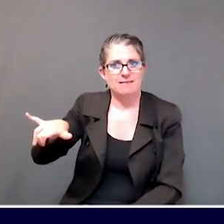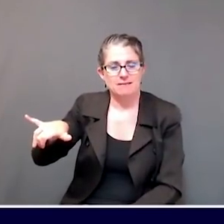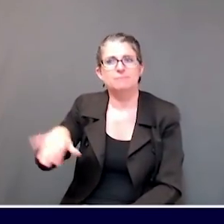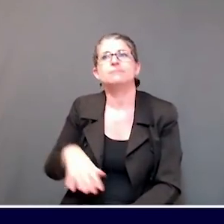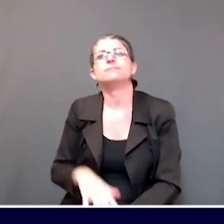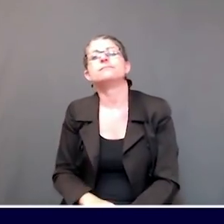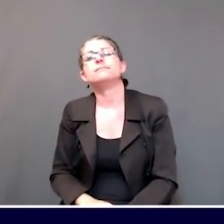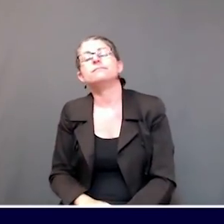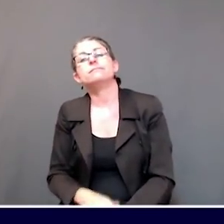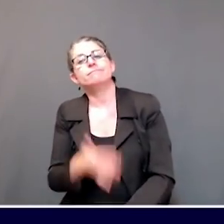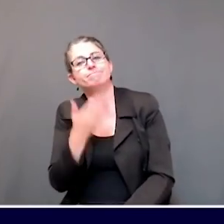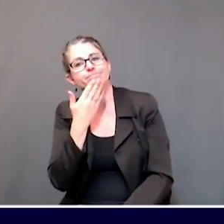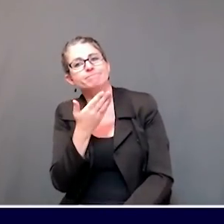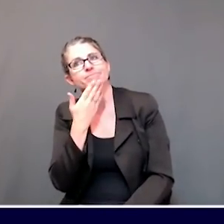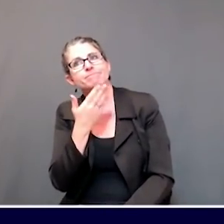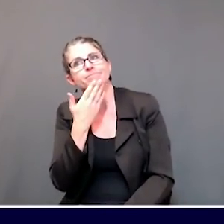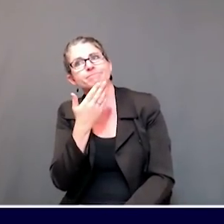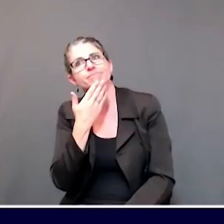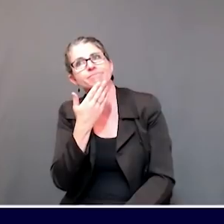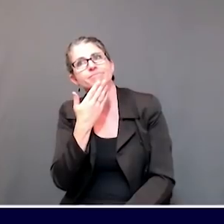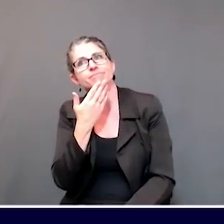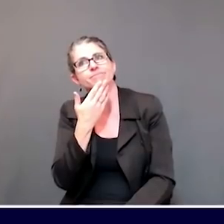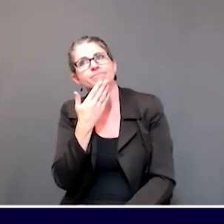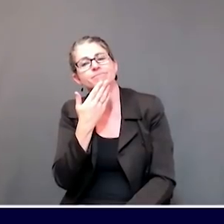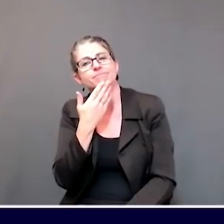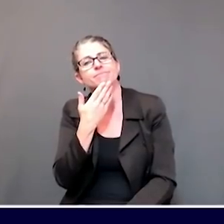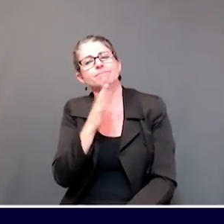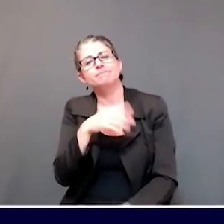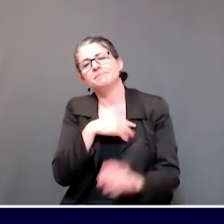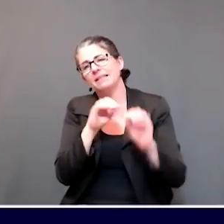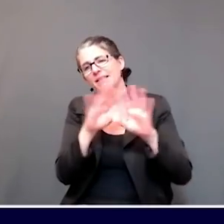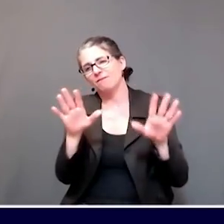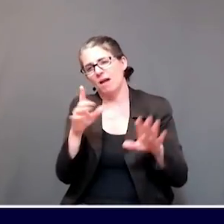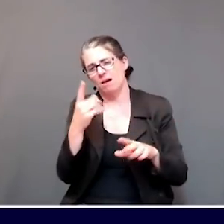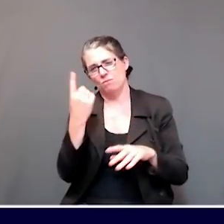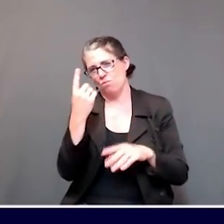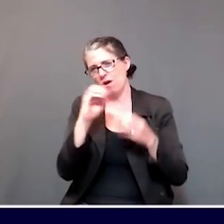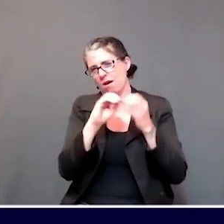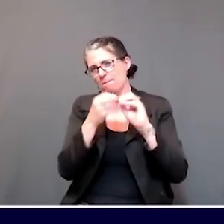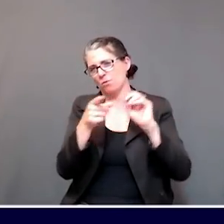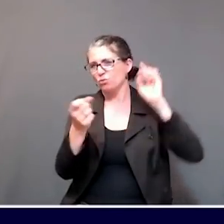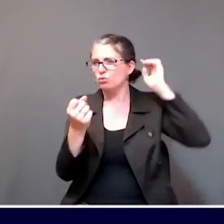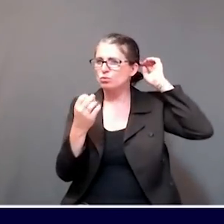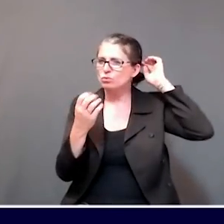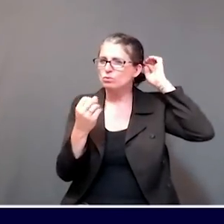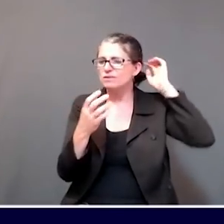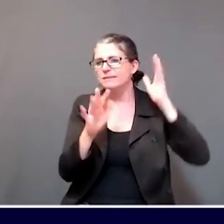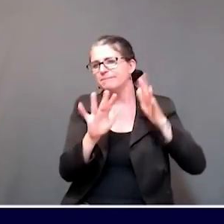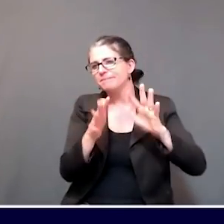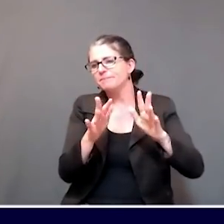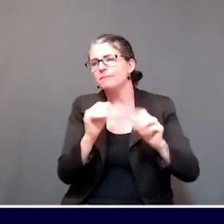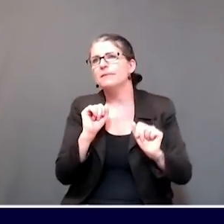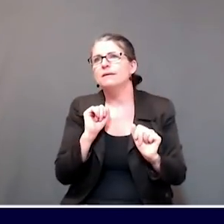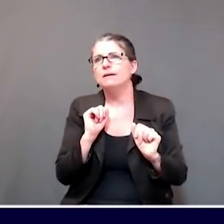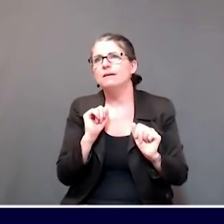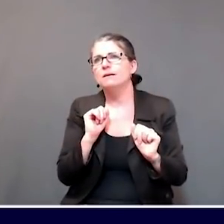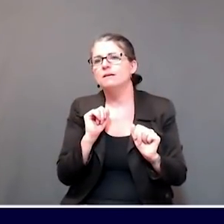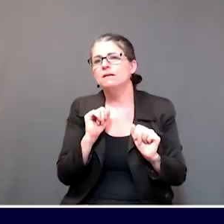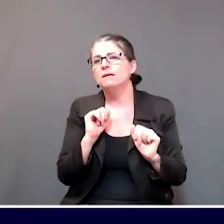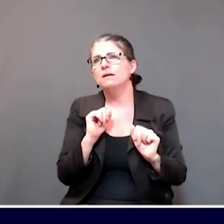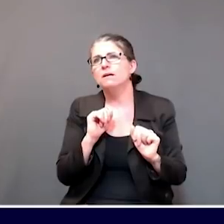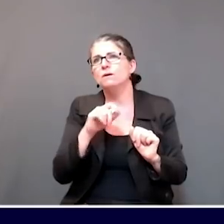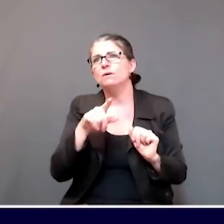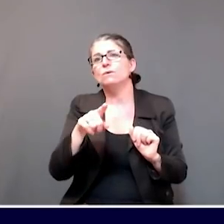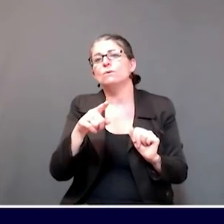clear up something about the numbers. And it's been an ongoing thing for us. You reported 8 new cases today, and that's the same that we